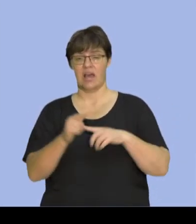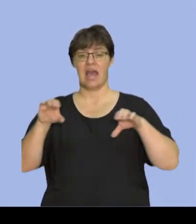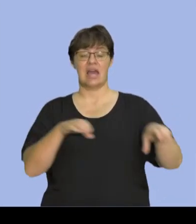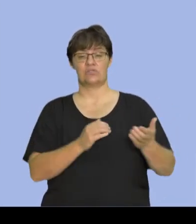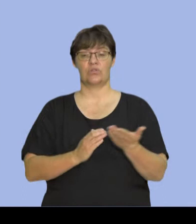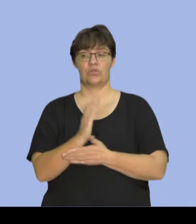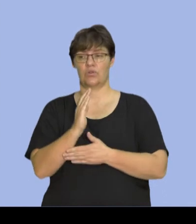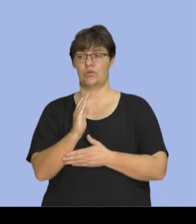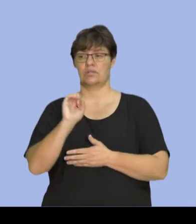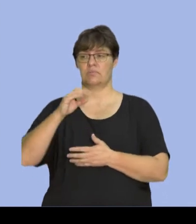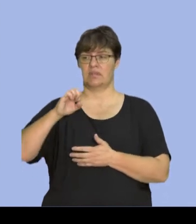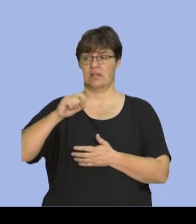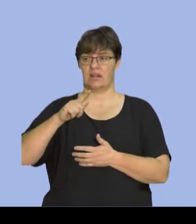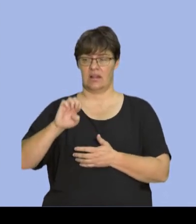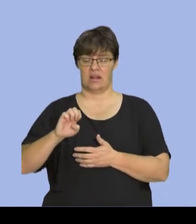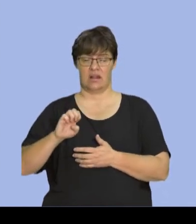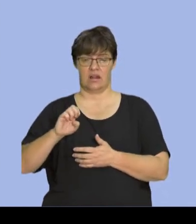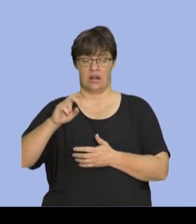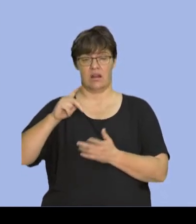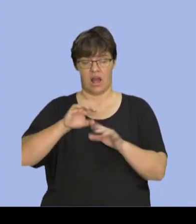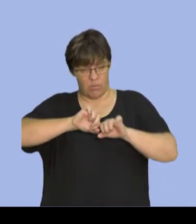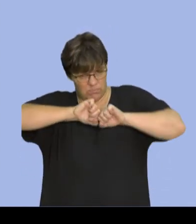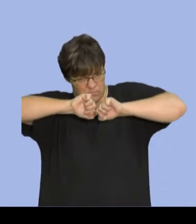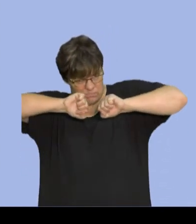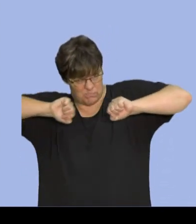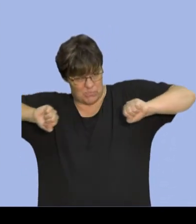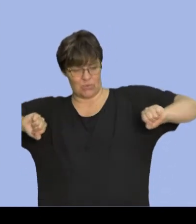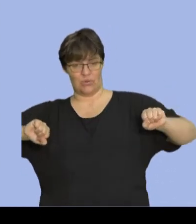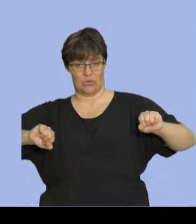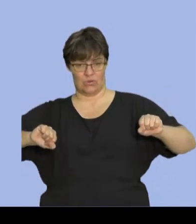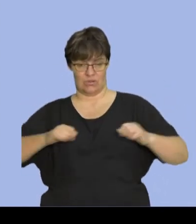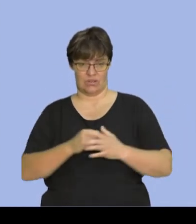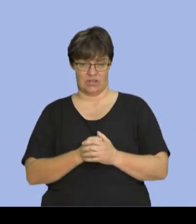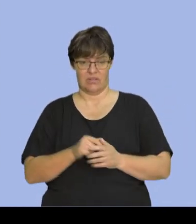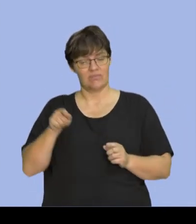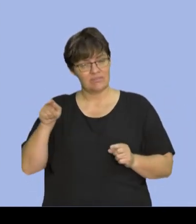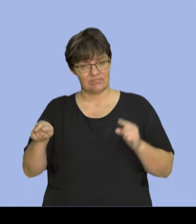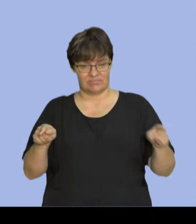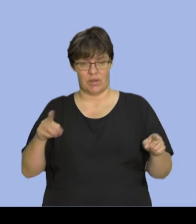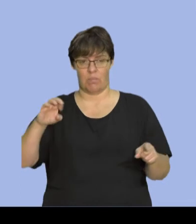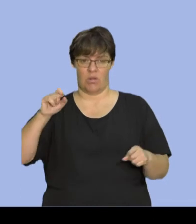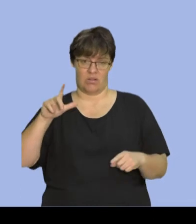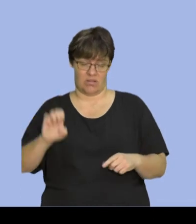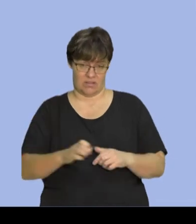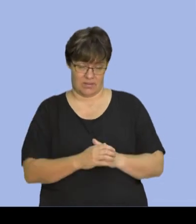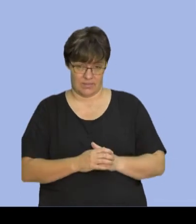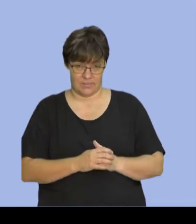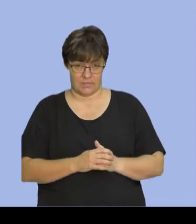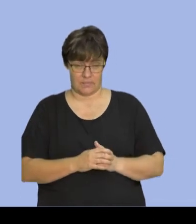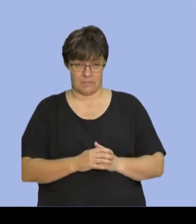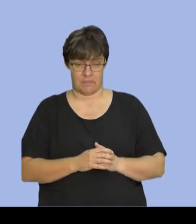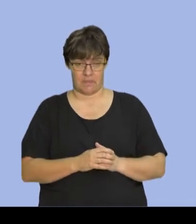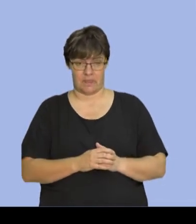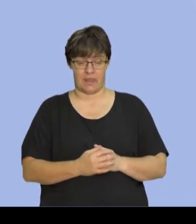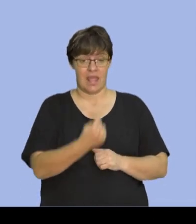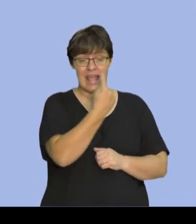the spindle fibers pulling, separating the spindles towards the poles. Each